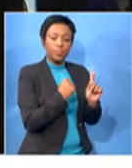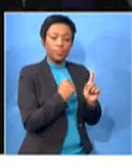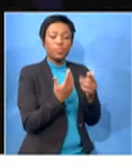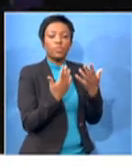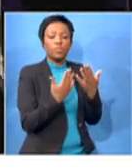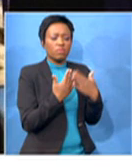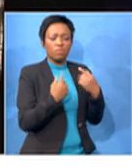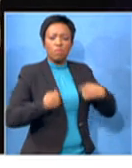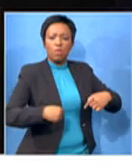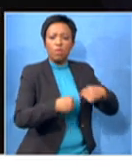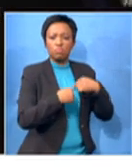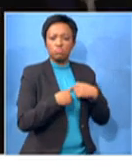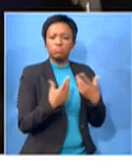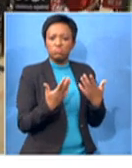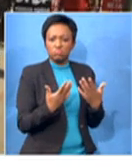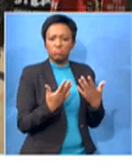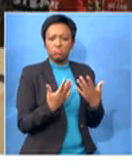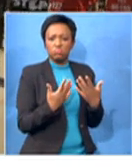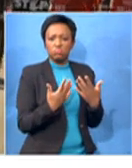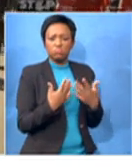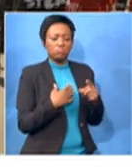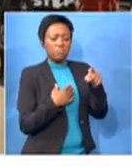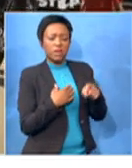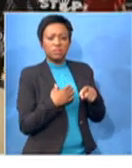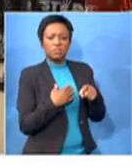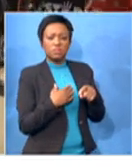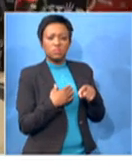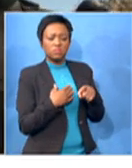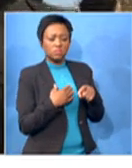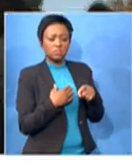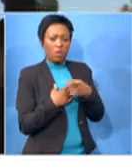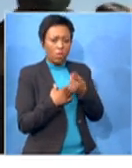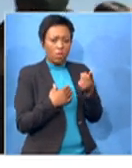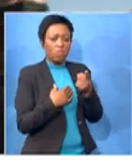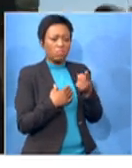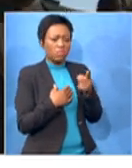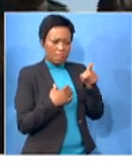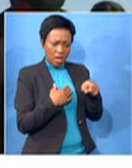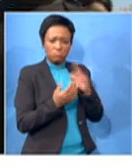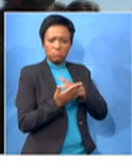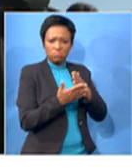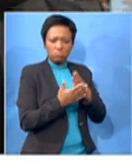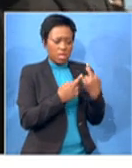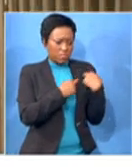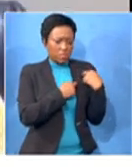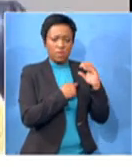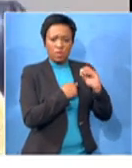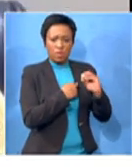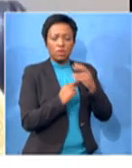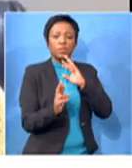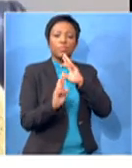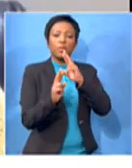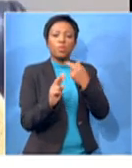all of us must have a stake in reporting domestic violence, right? We're creating